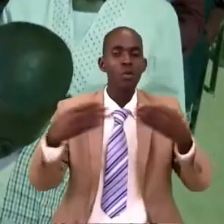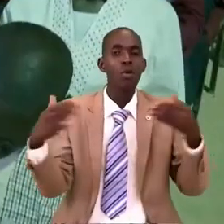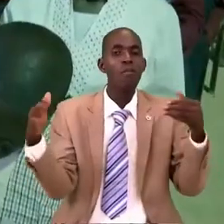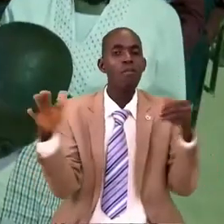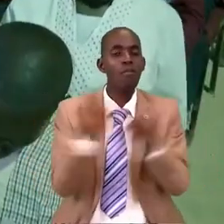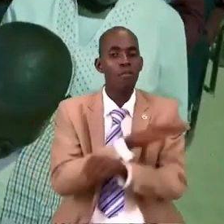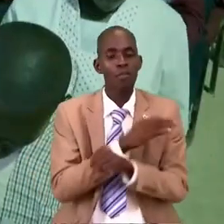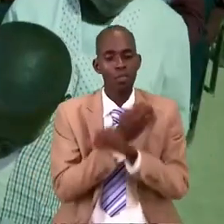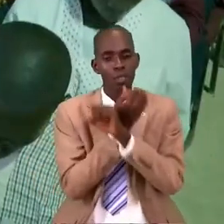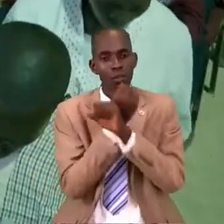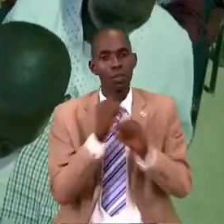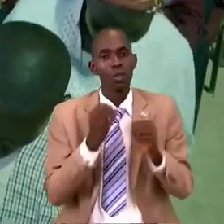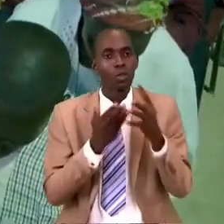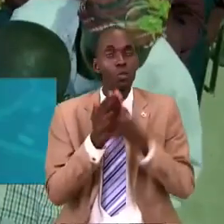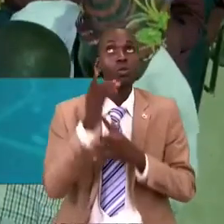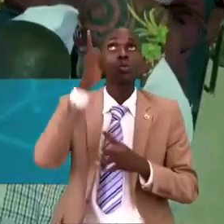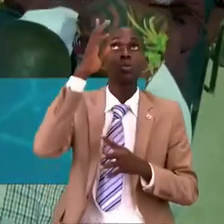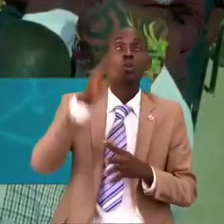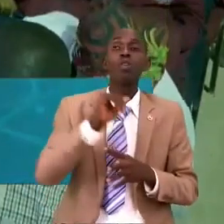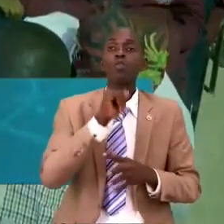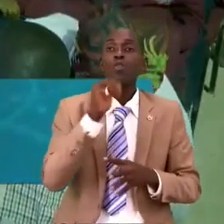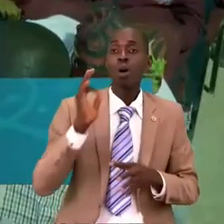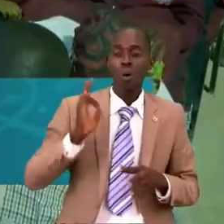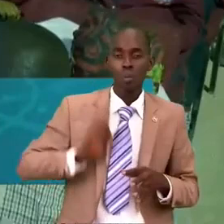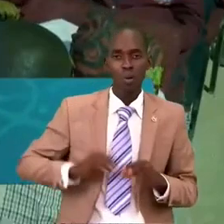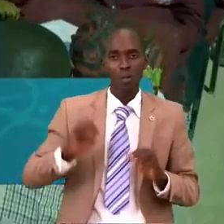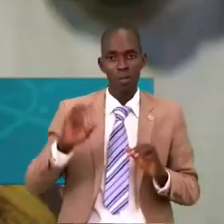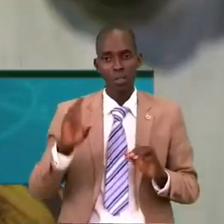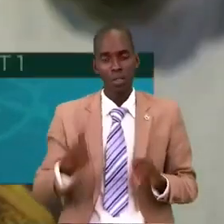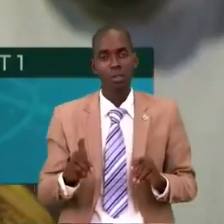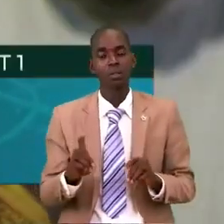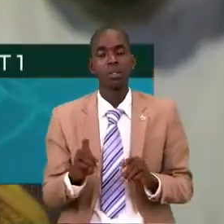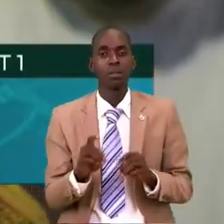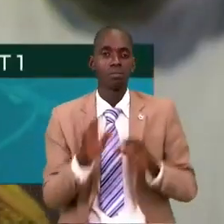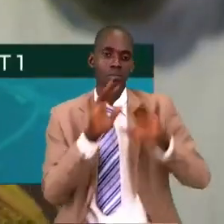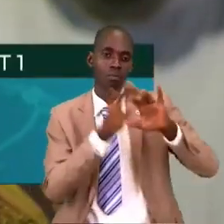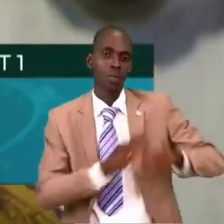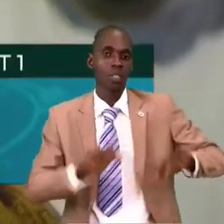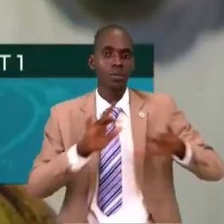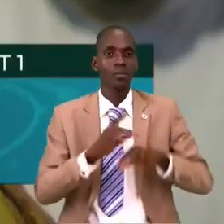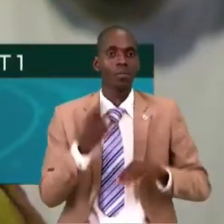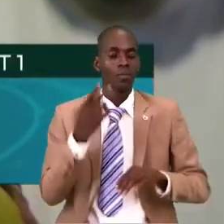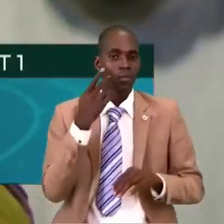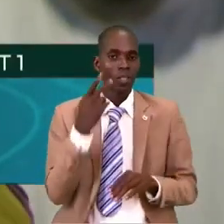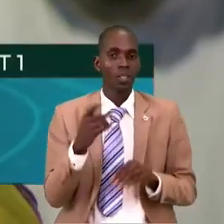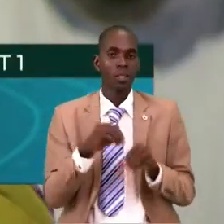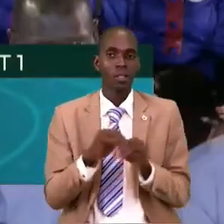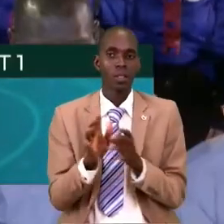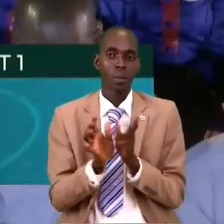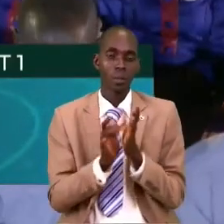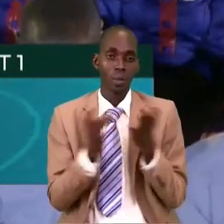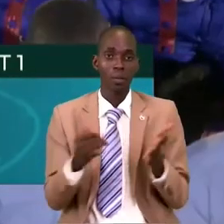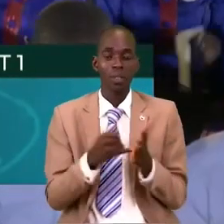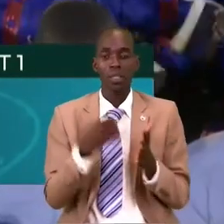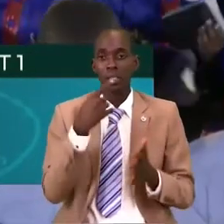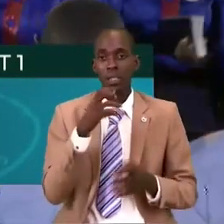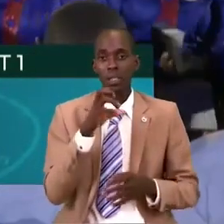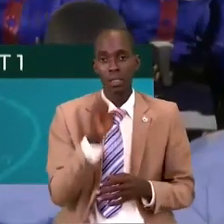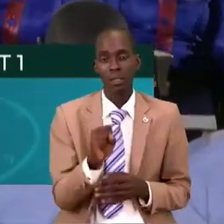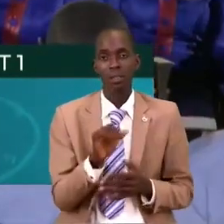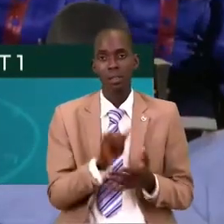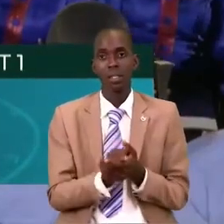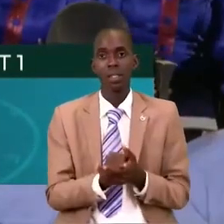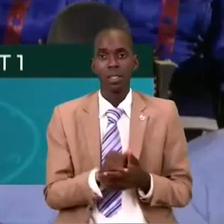it says, thou in thy mercy hast led forth the people